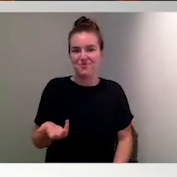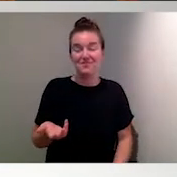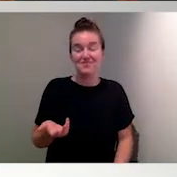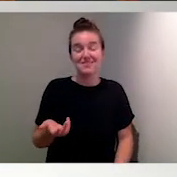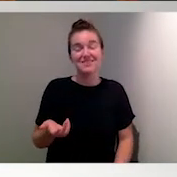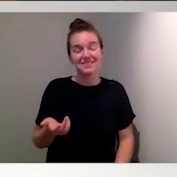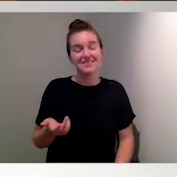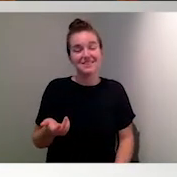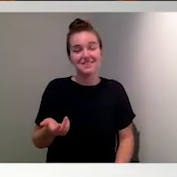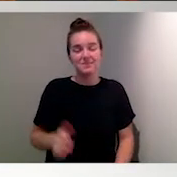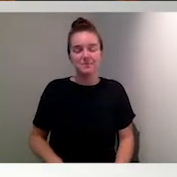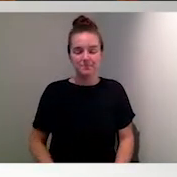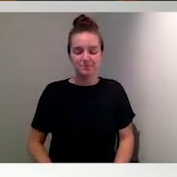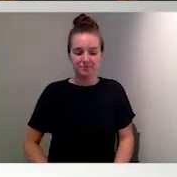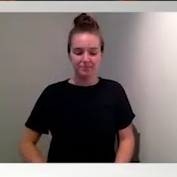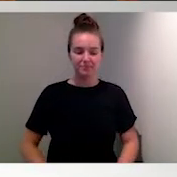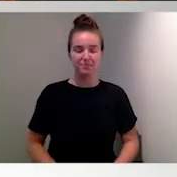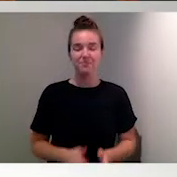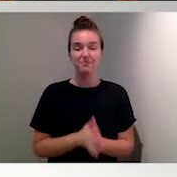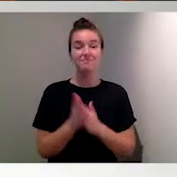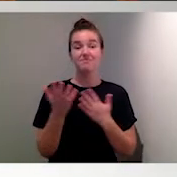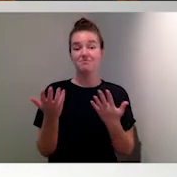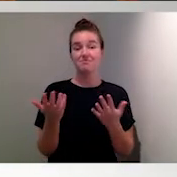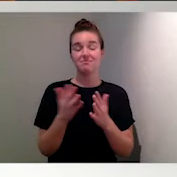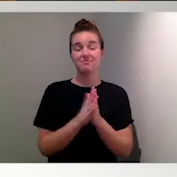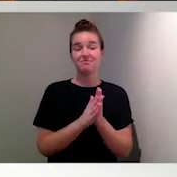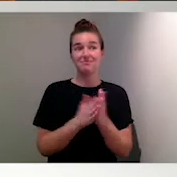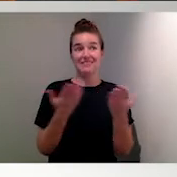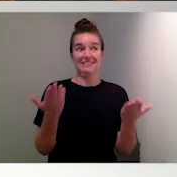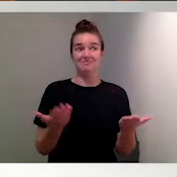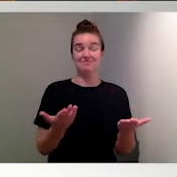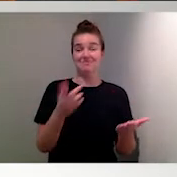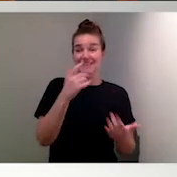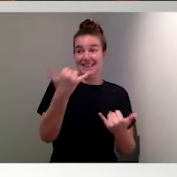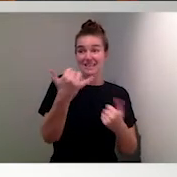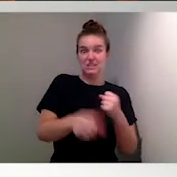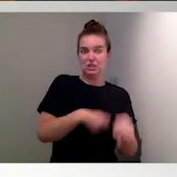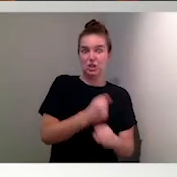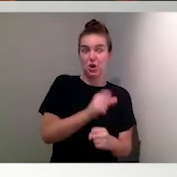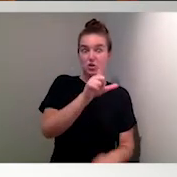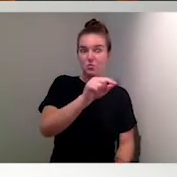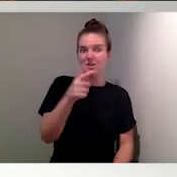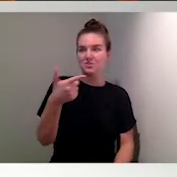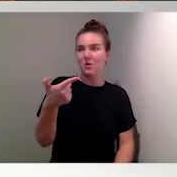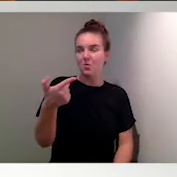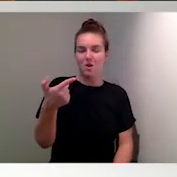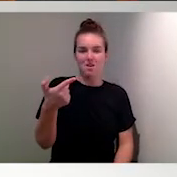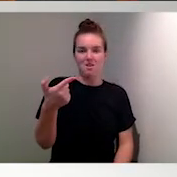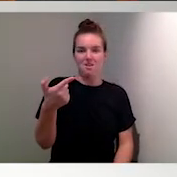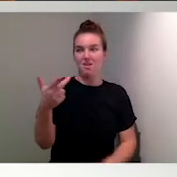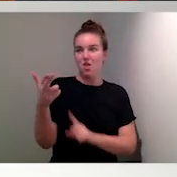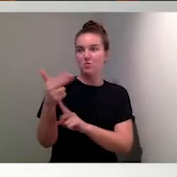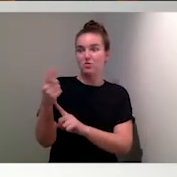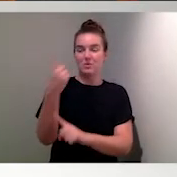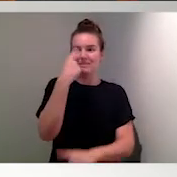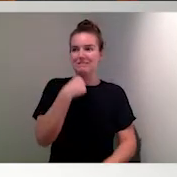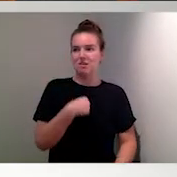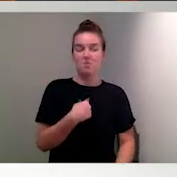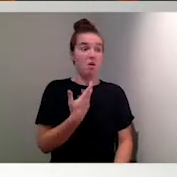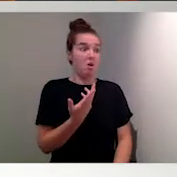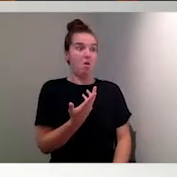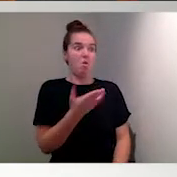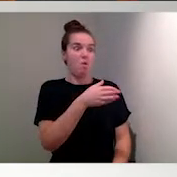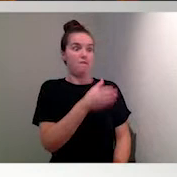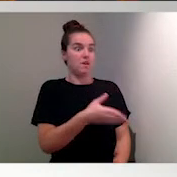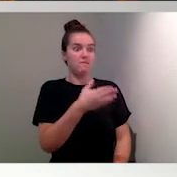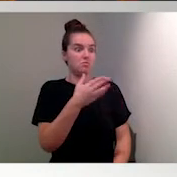is in 2021, and I'm being told that resorts are hearing this for the very first time. So